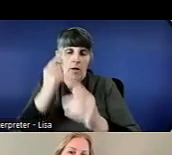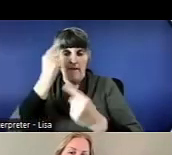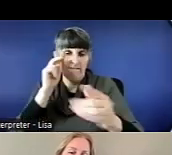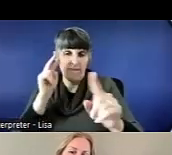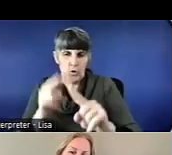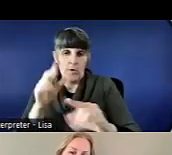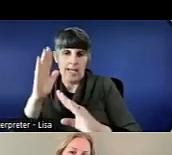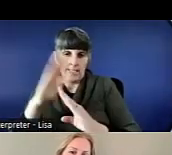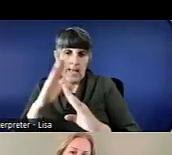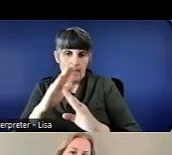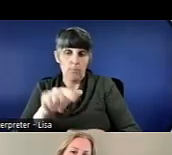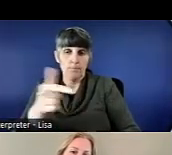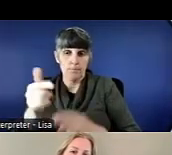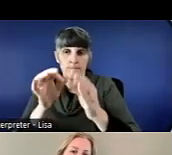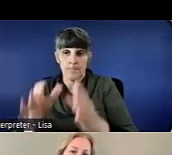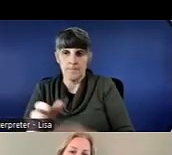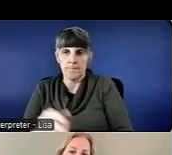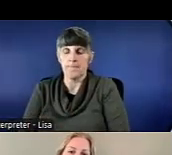a timeout.